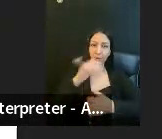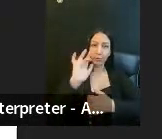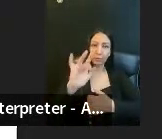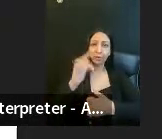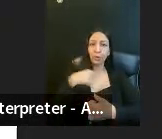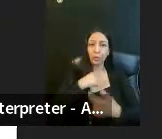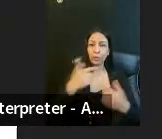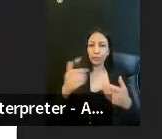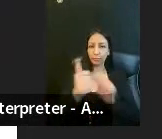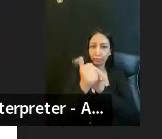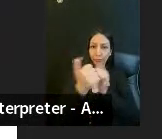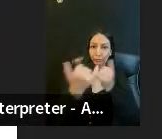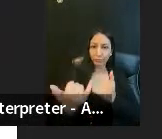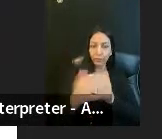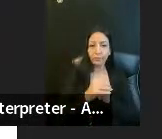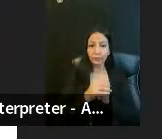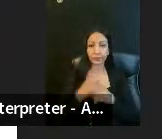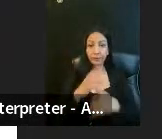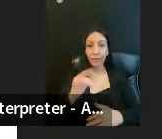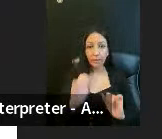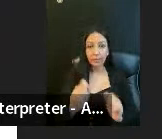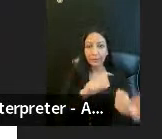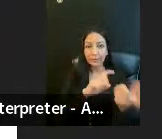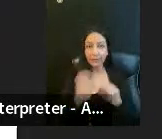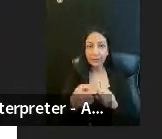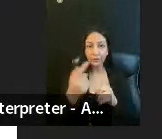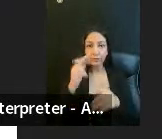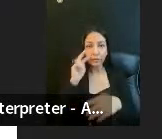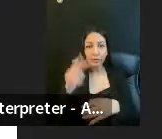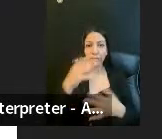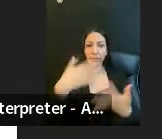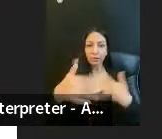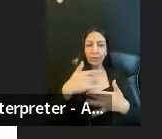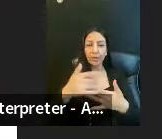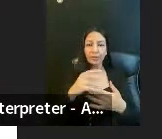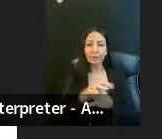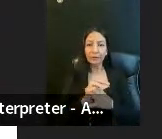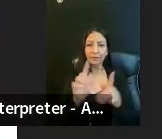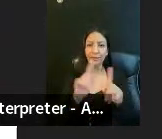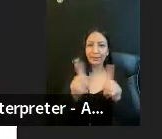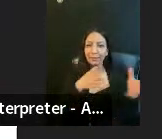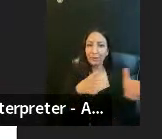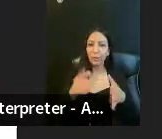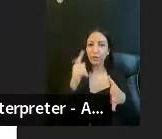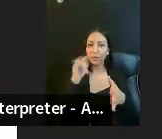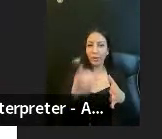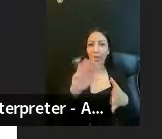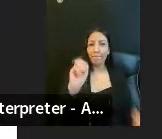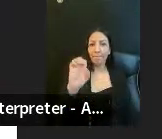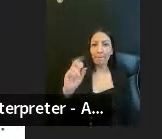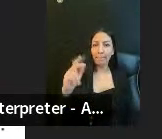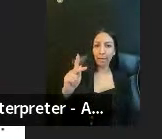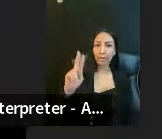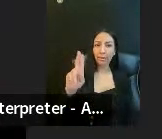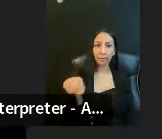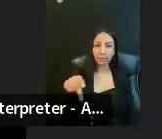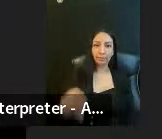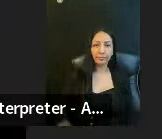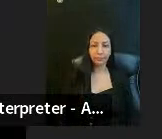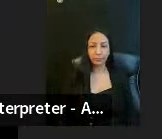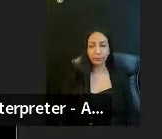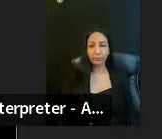do together right now, and shift over to see interactive versions of these mockups.